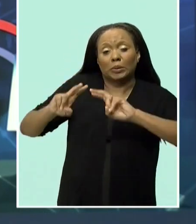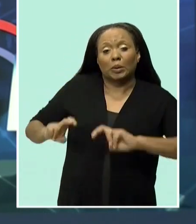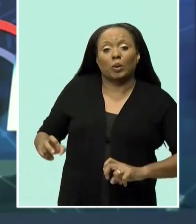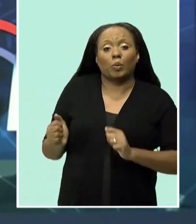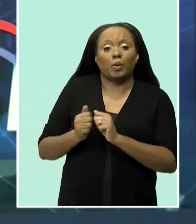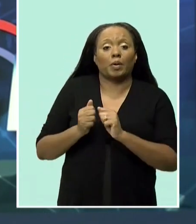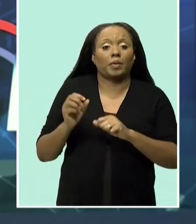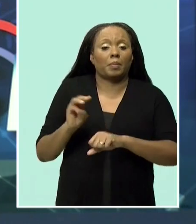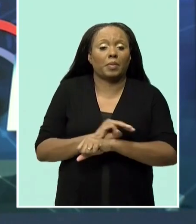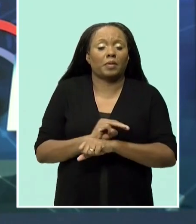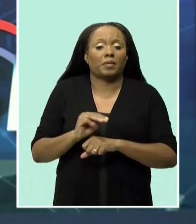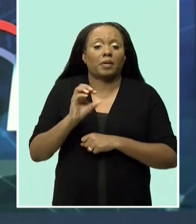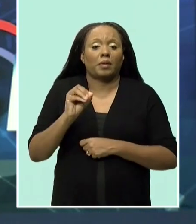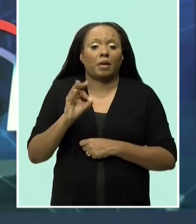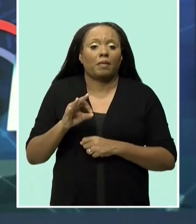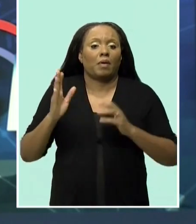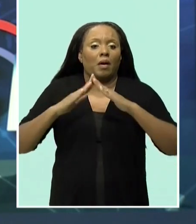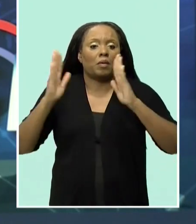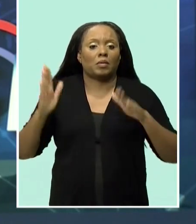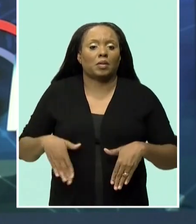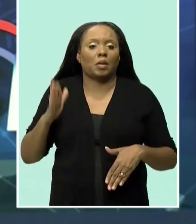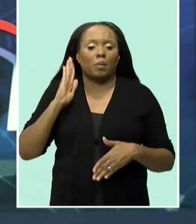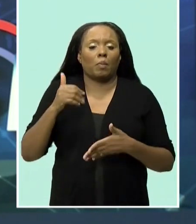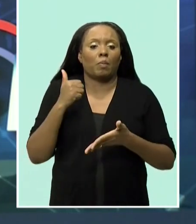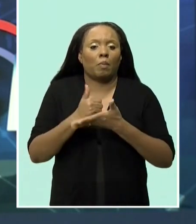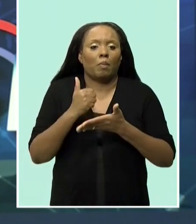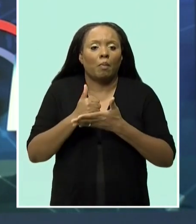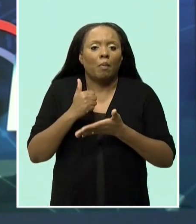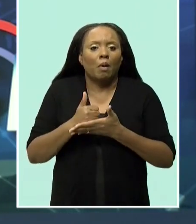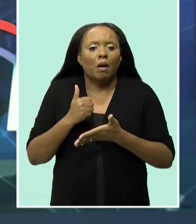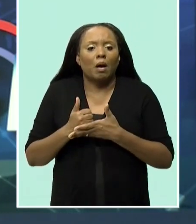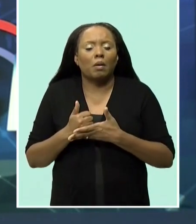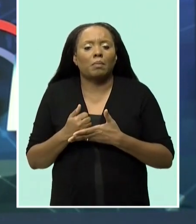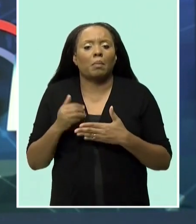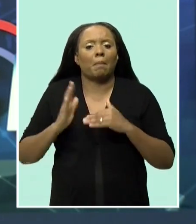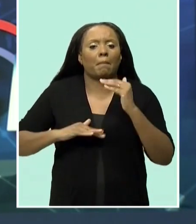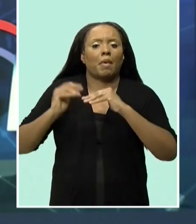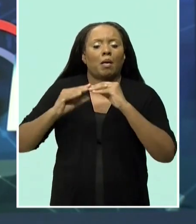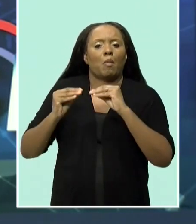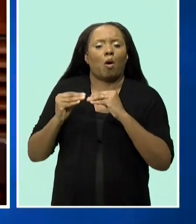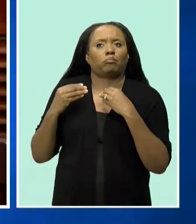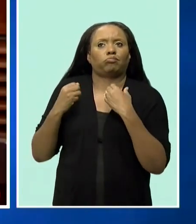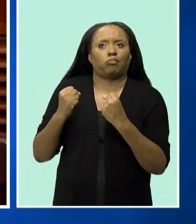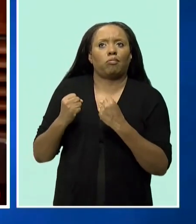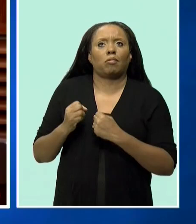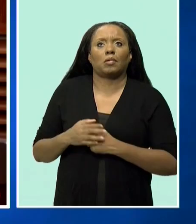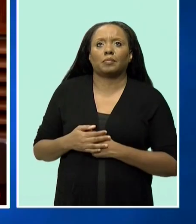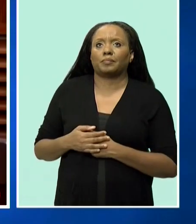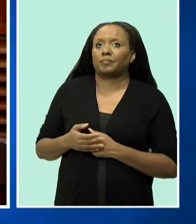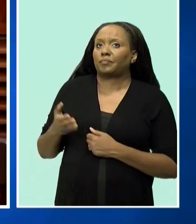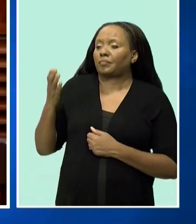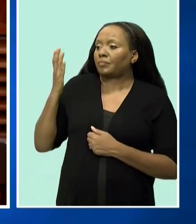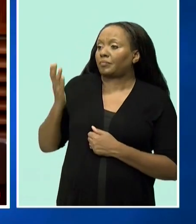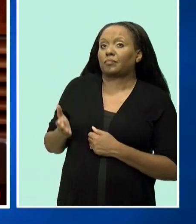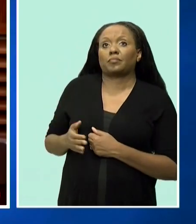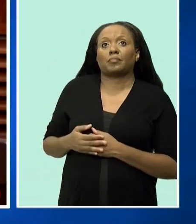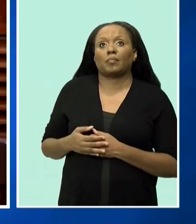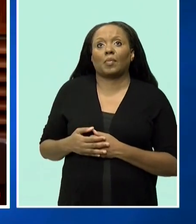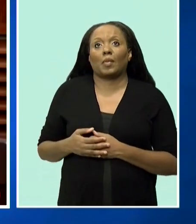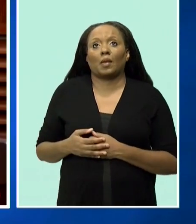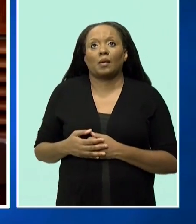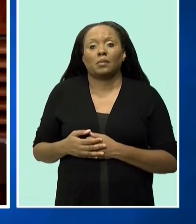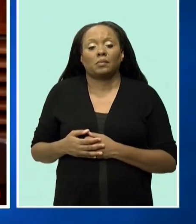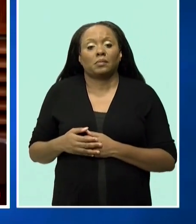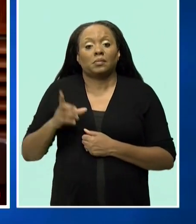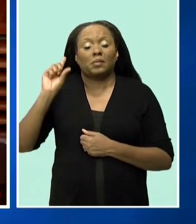will help the state in its effort to build resilience in the country's housing stock. The government is working under a